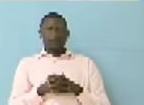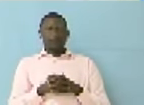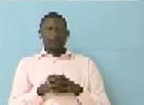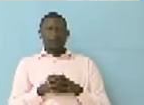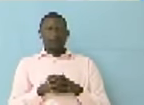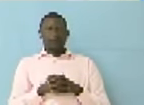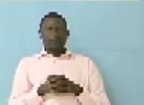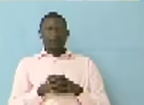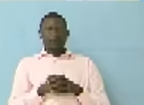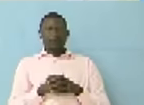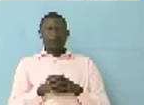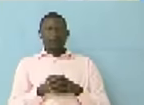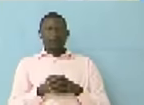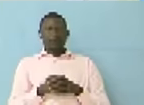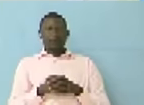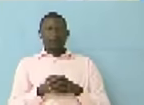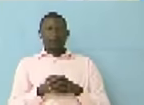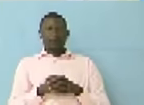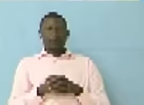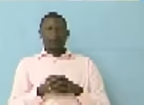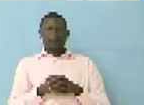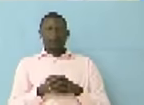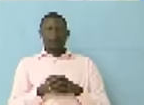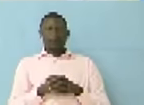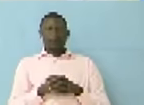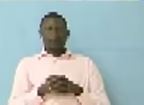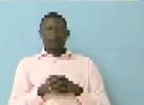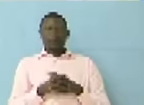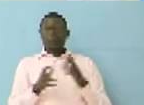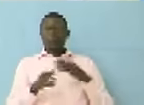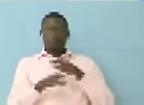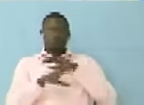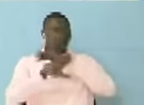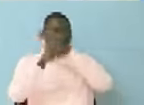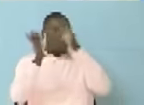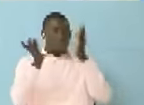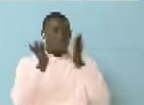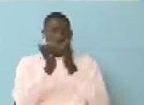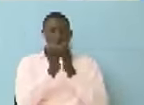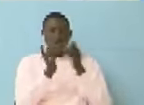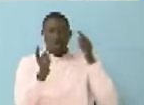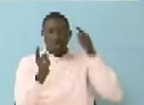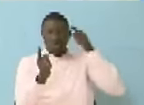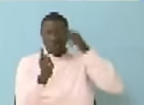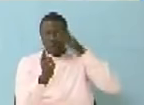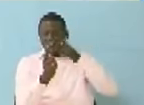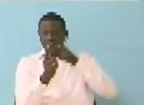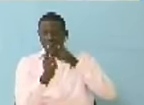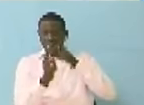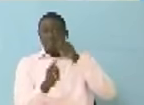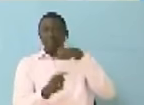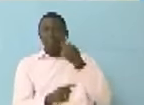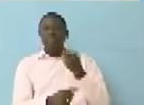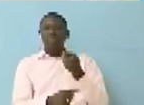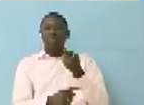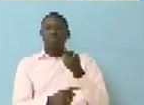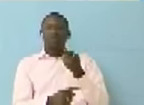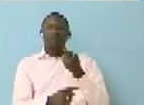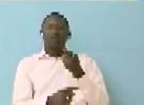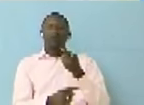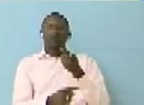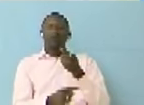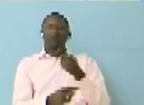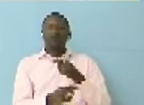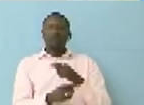o kalodi pul anyanta tamala nyami. It was all aimed at ya betiling men kama